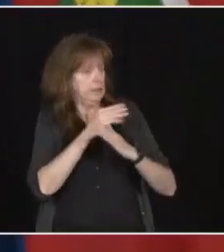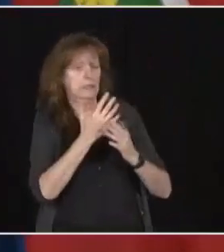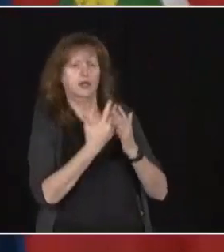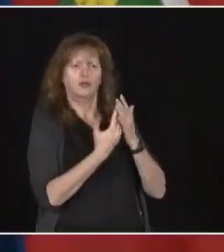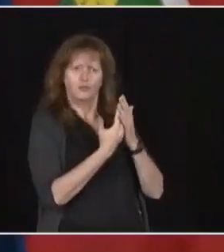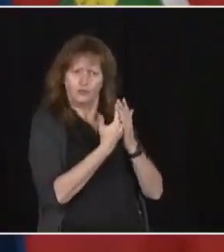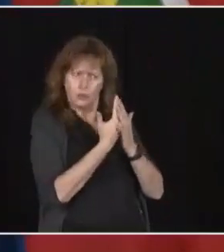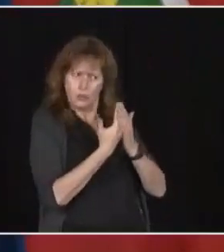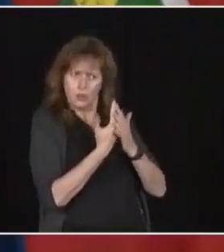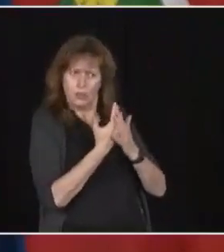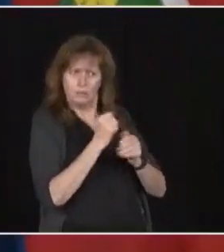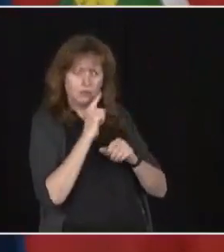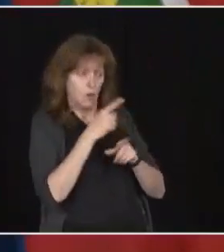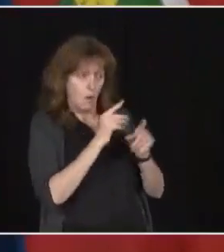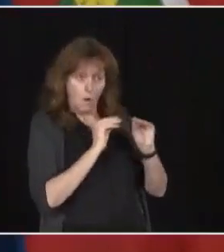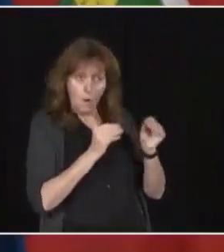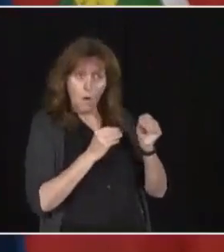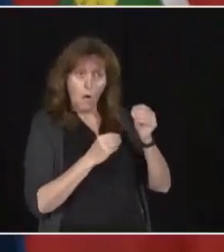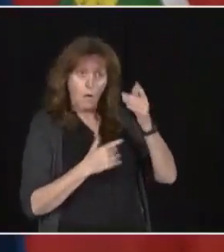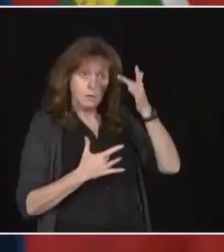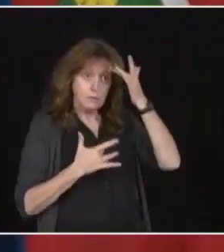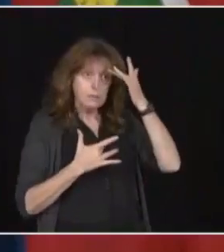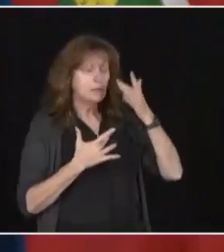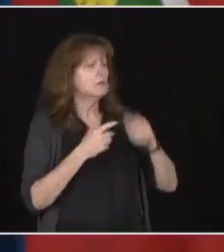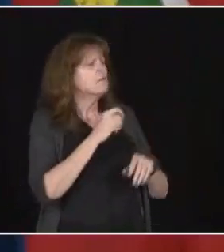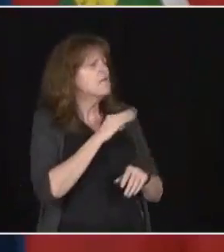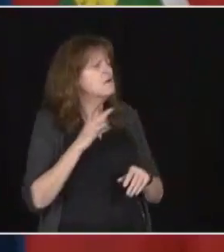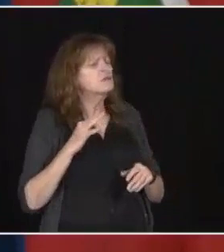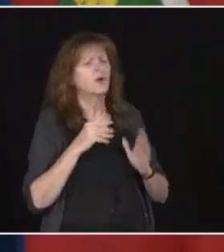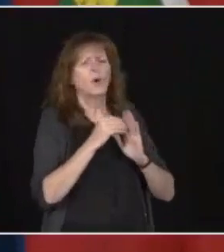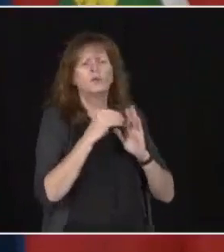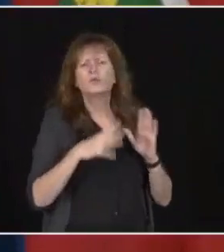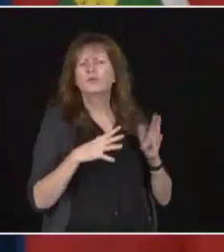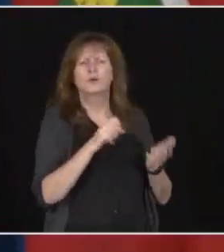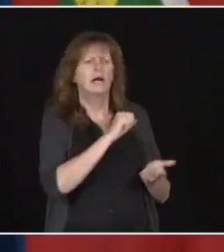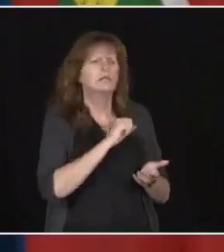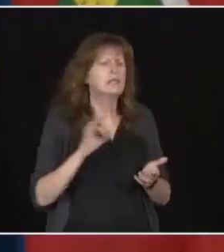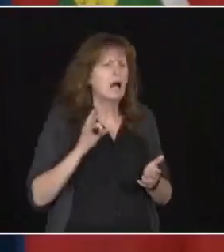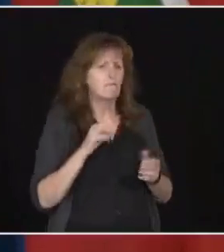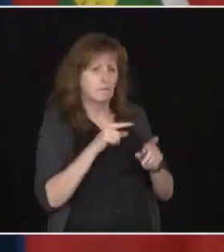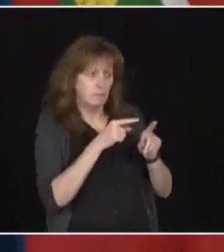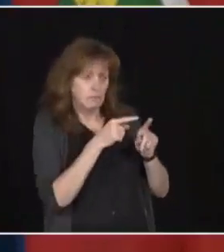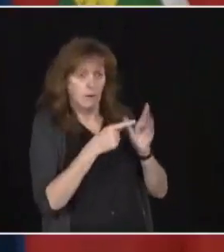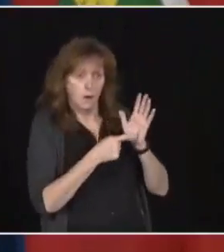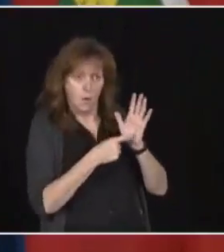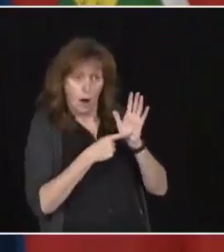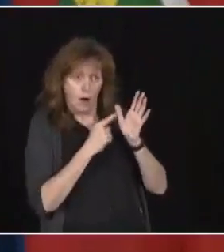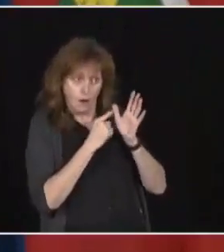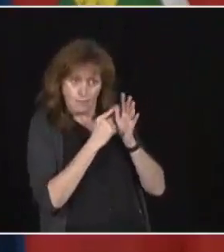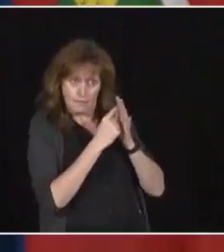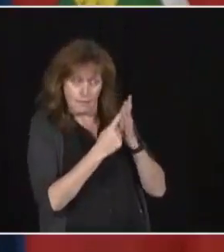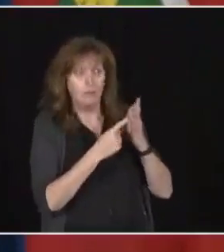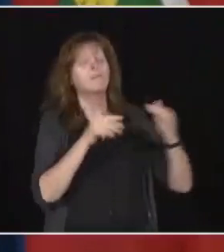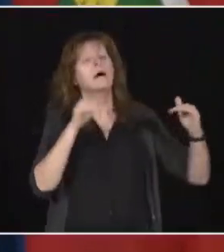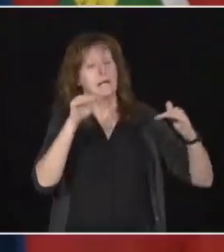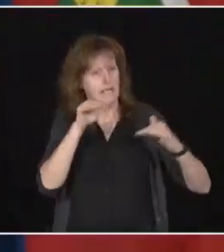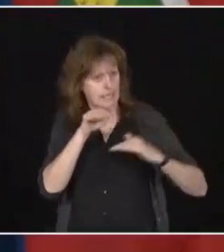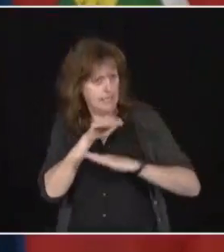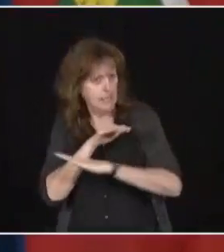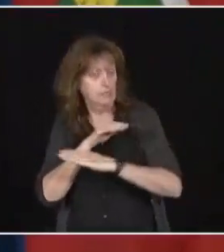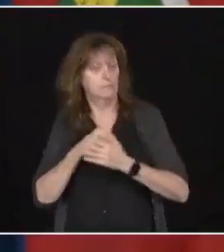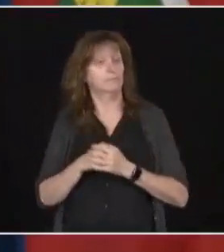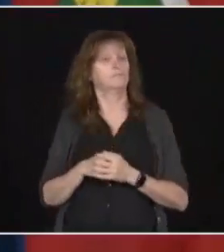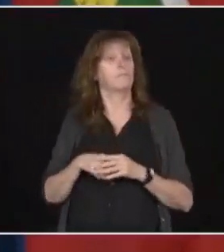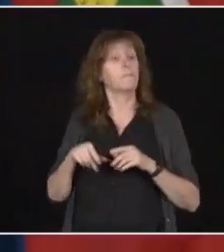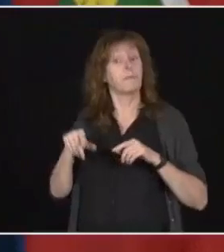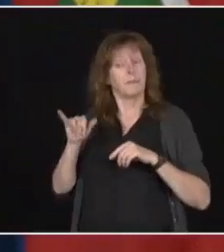ensure that only students, faculty, or staff that must absolutely be on campus are permitted on campus. And then the social distancing requirements will be